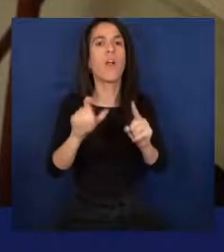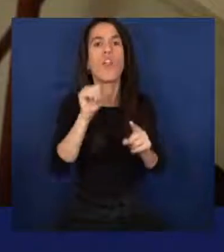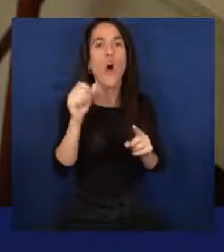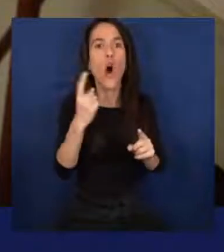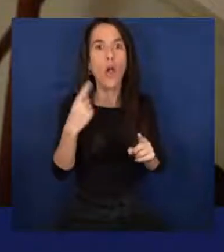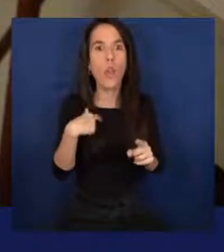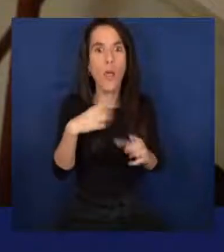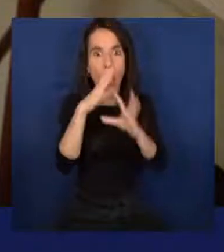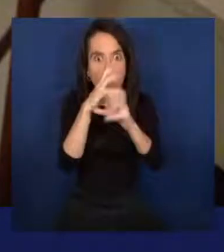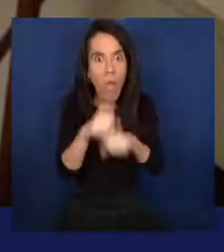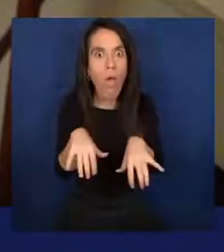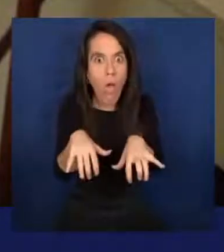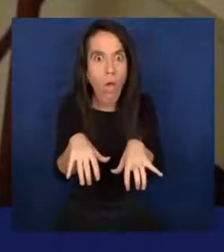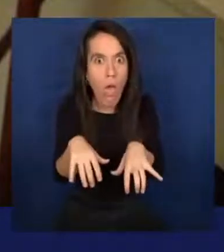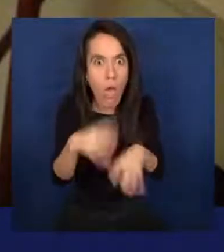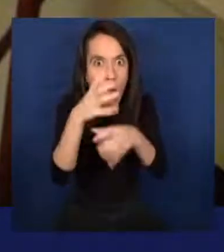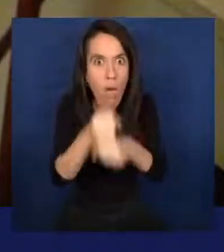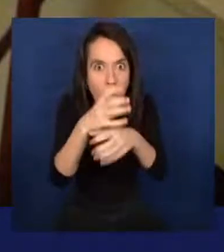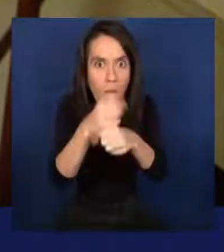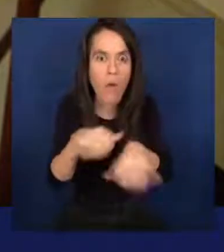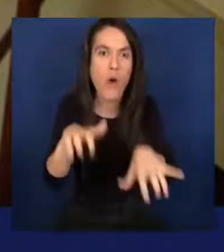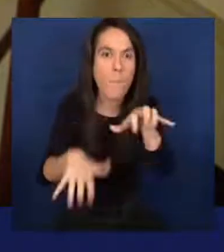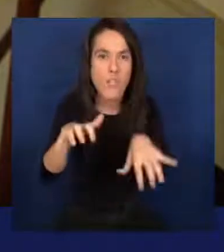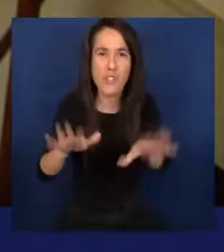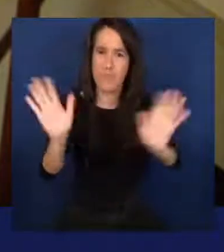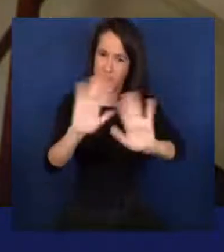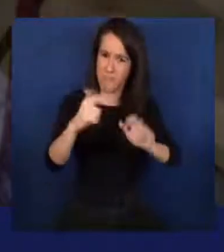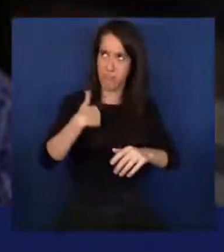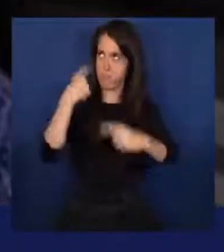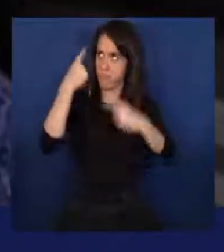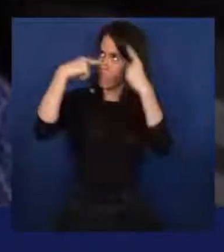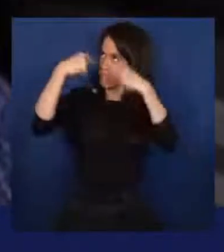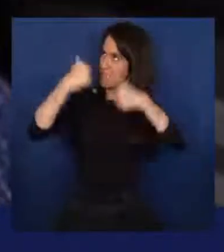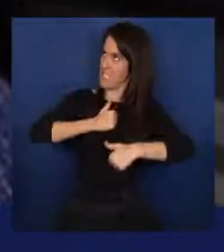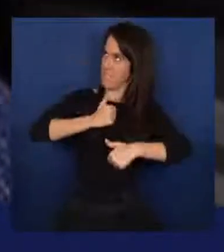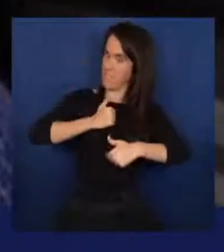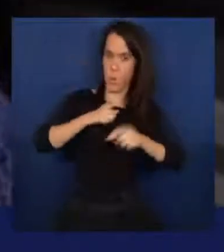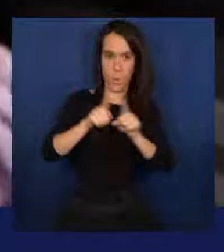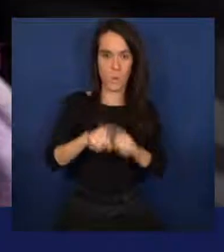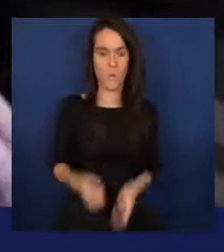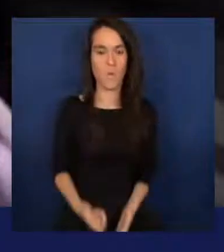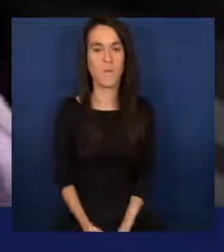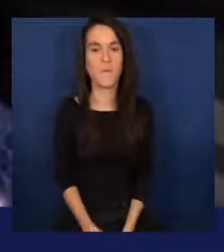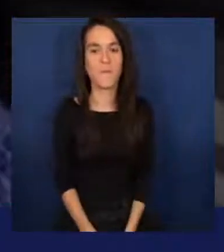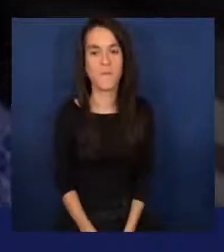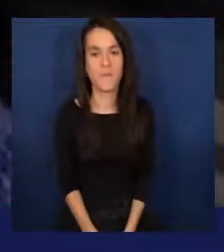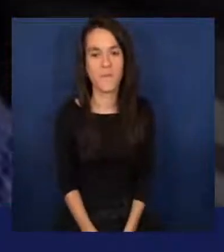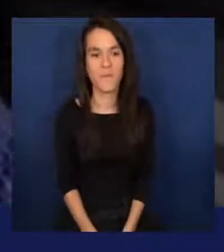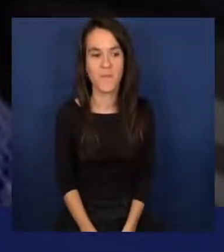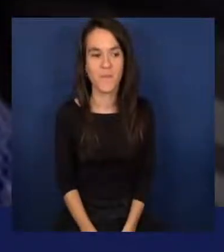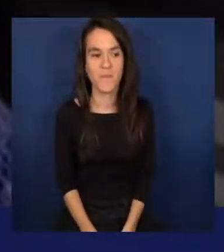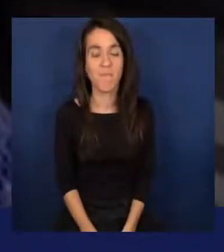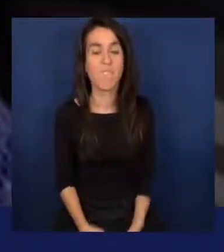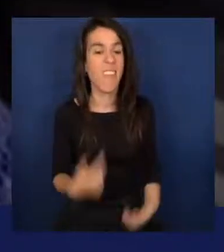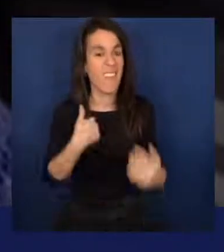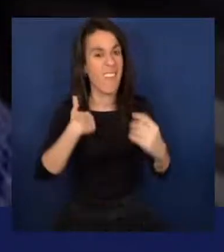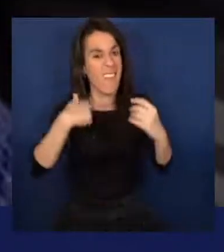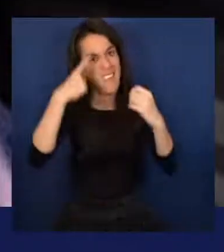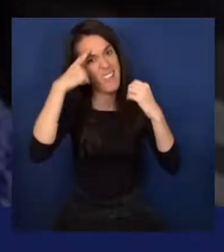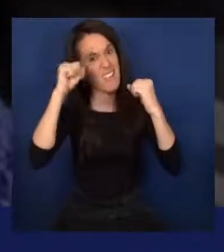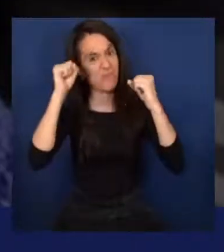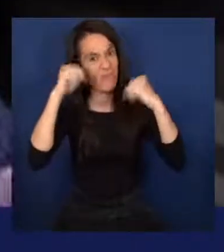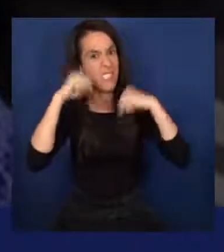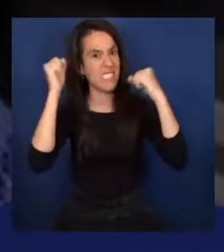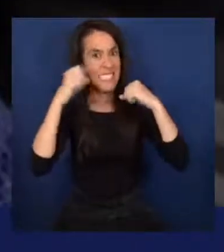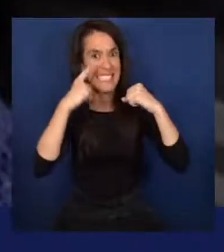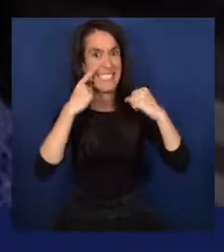Yeah, Richard. I can't argue with anything you say there, Miriam. It's, These are just tools, and we've created